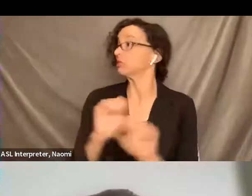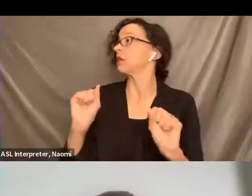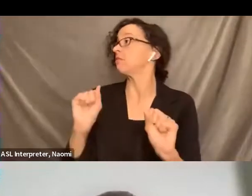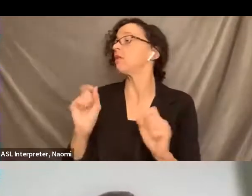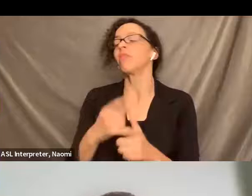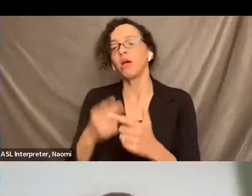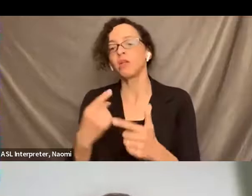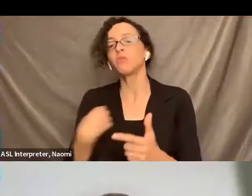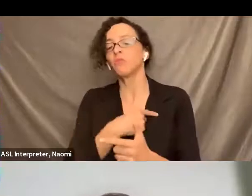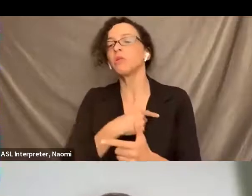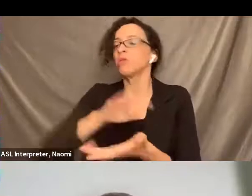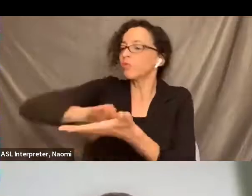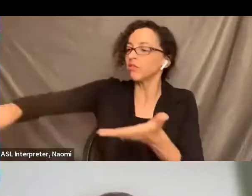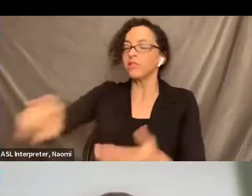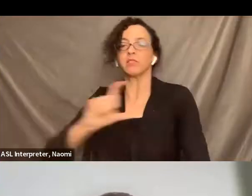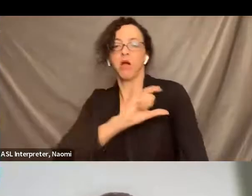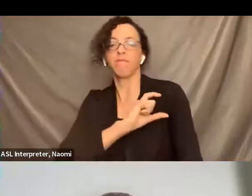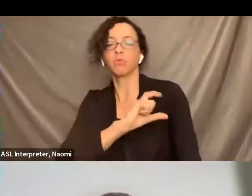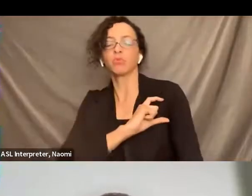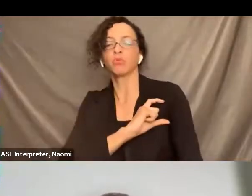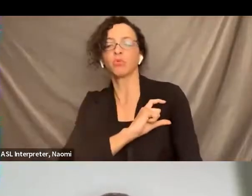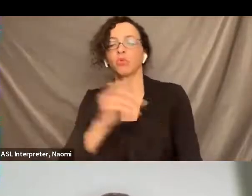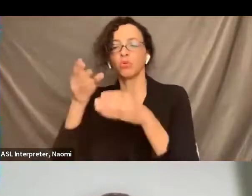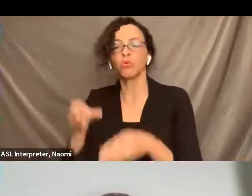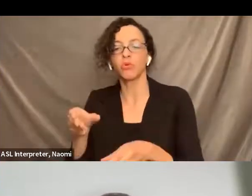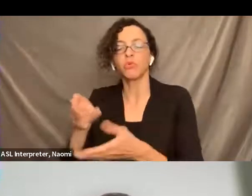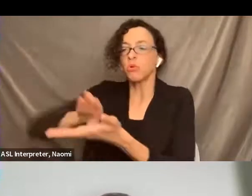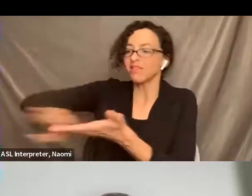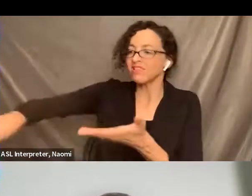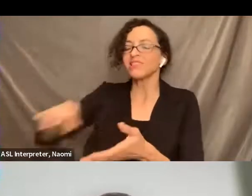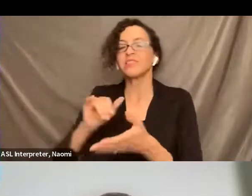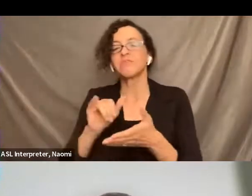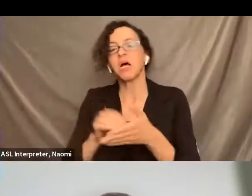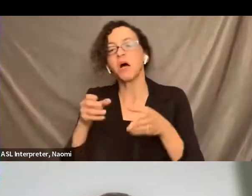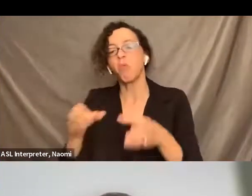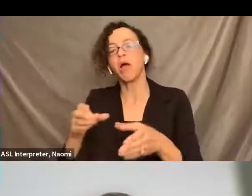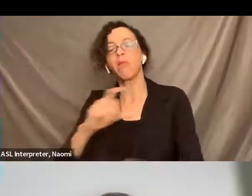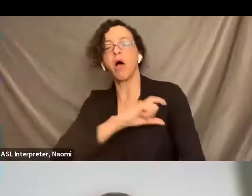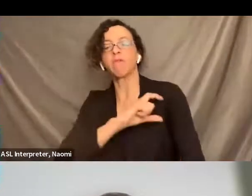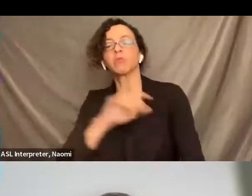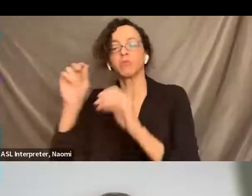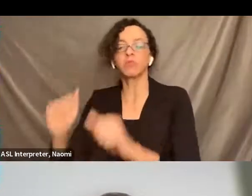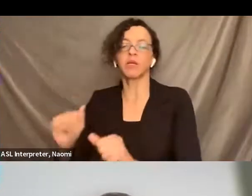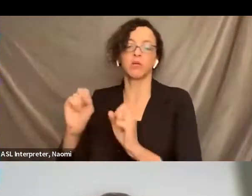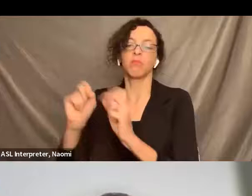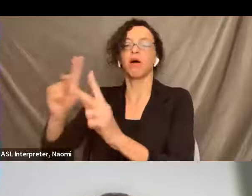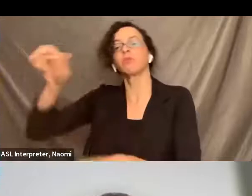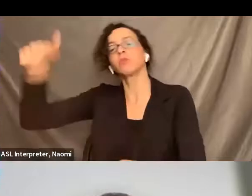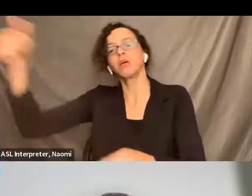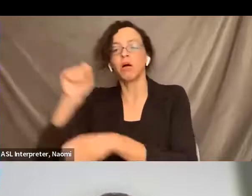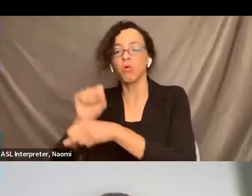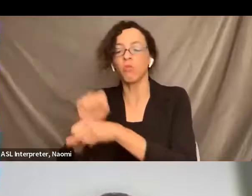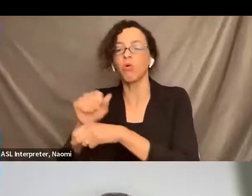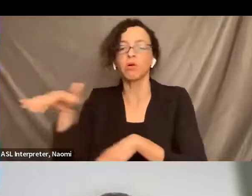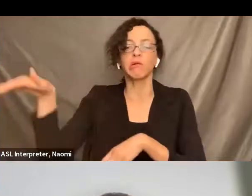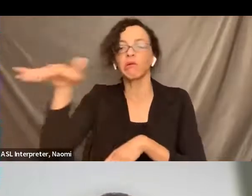we release the law enforcement officer so that he or she can go back to their other work, and then we can